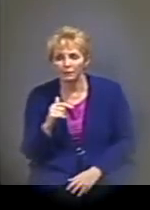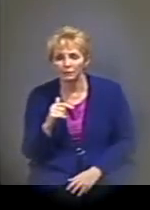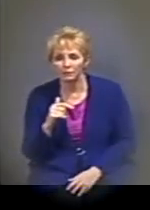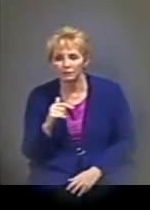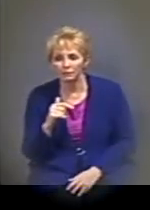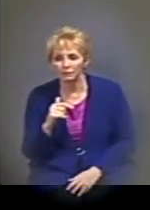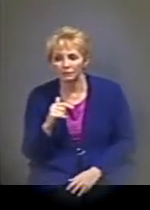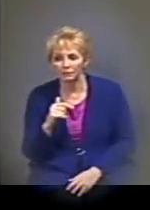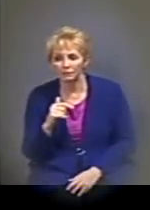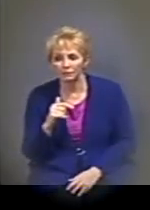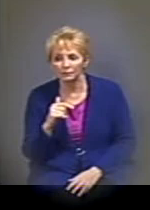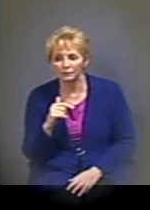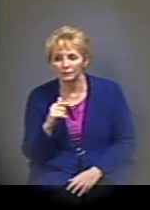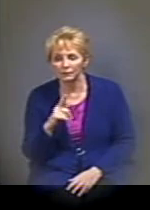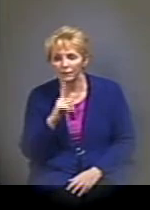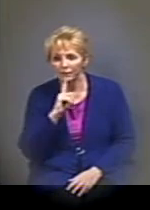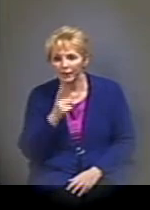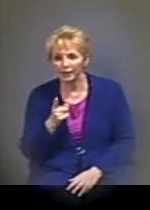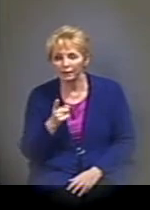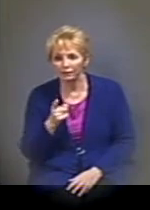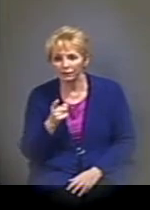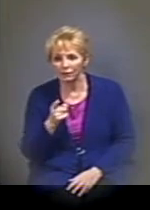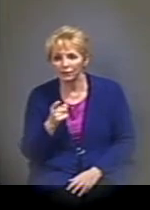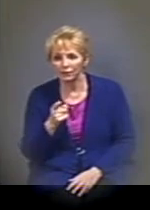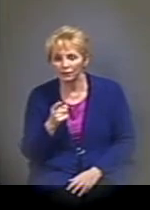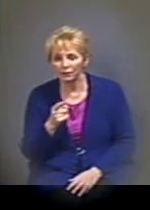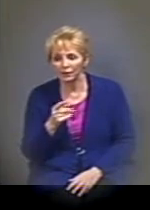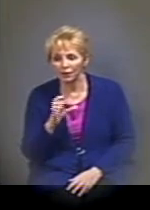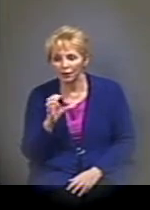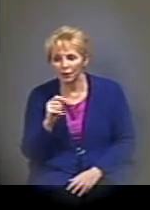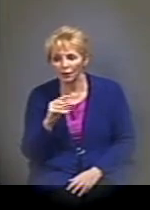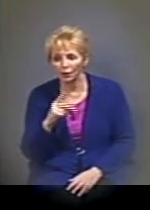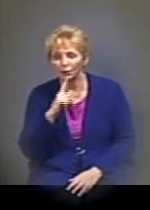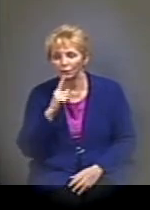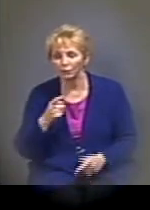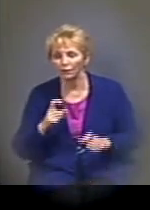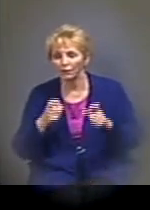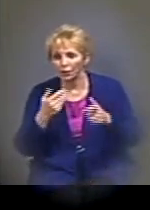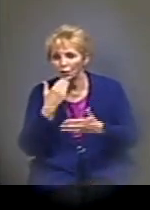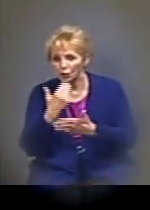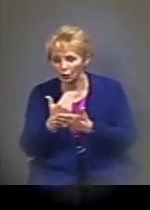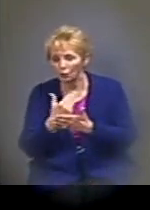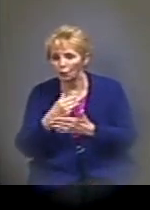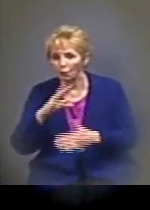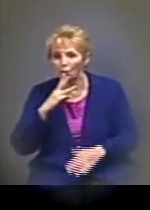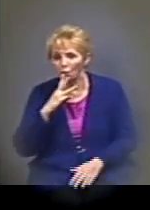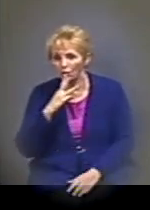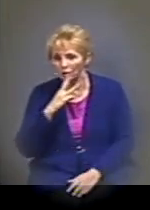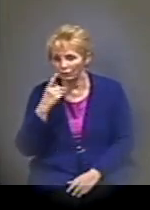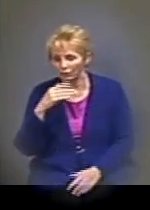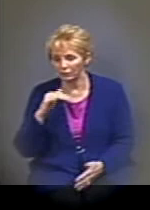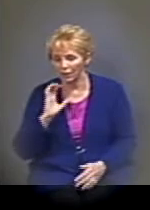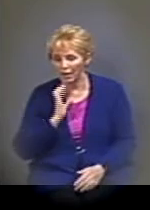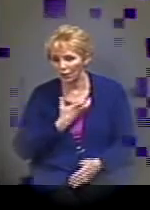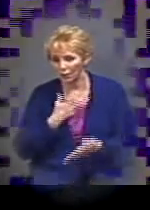Again, it's definitely a tight interior coating, which is going to really provide for some good water quality in our community.